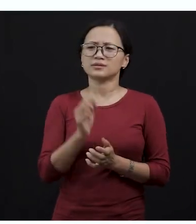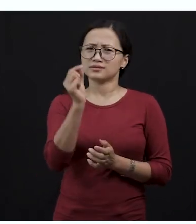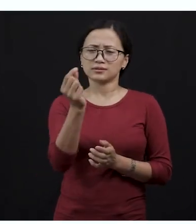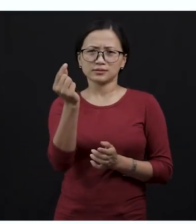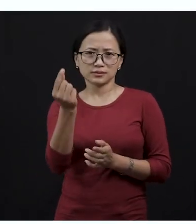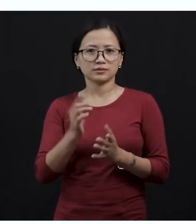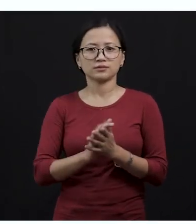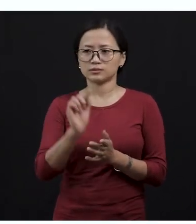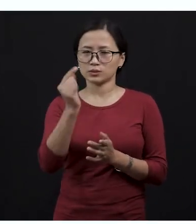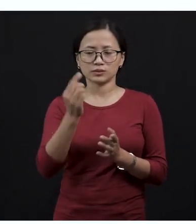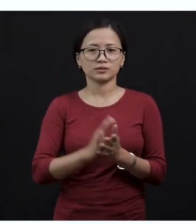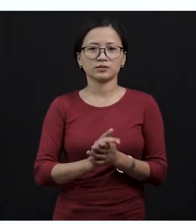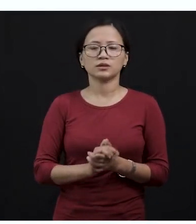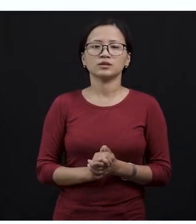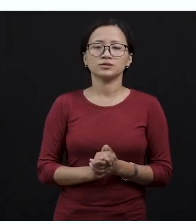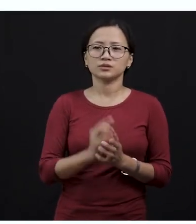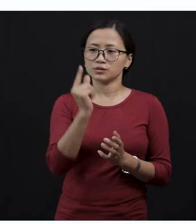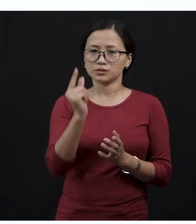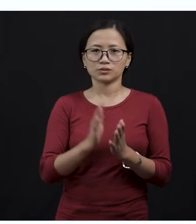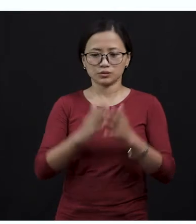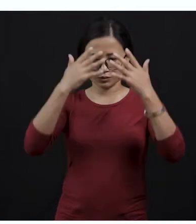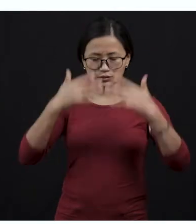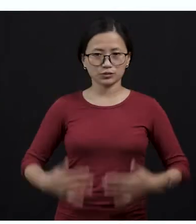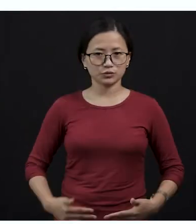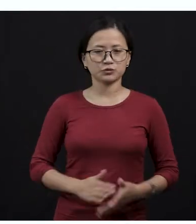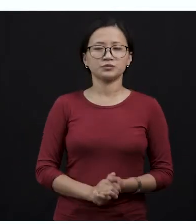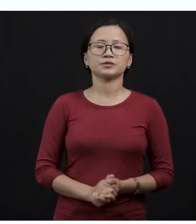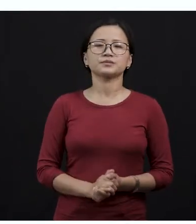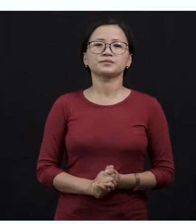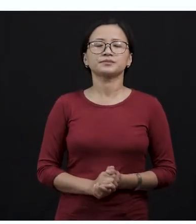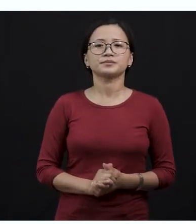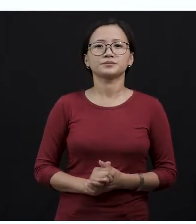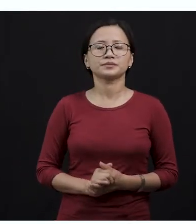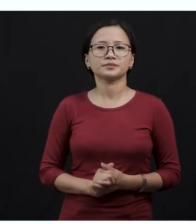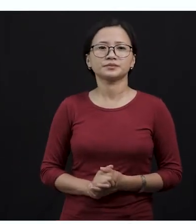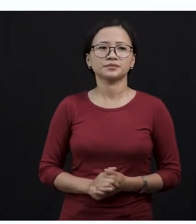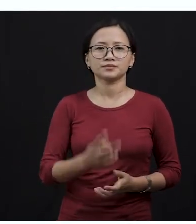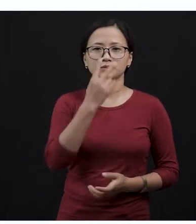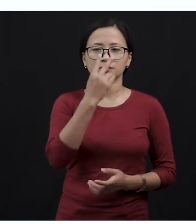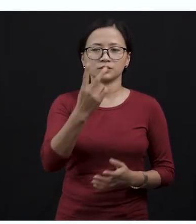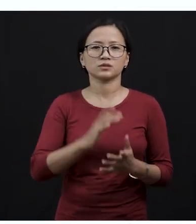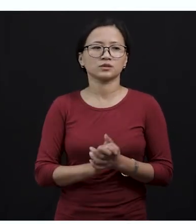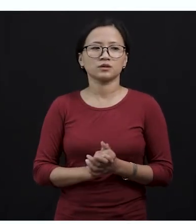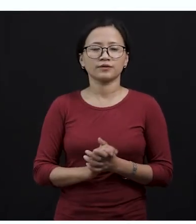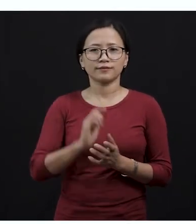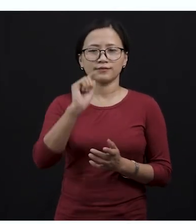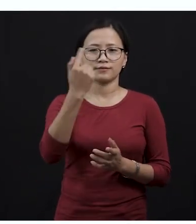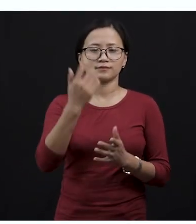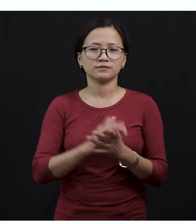units joined together to give a complex human body. Let us see. The